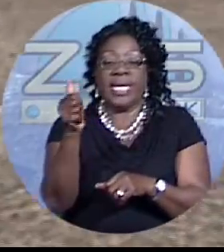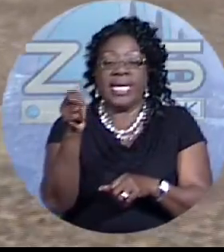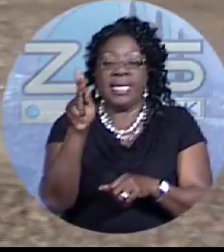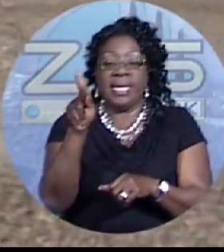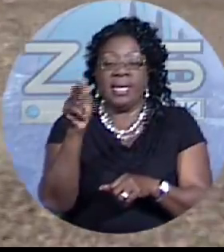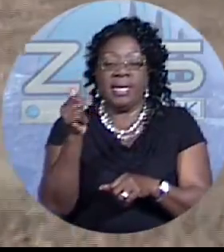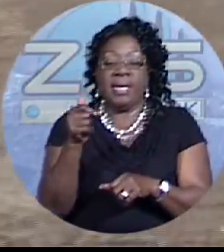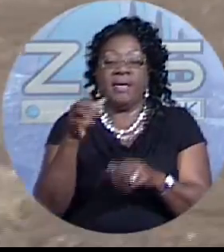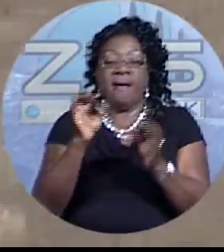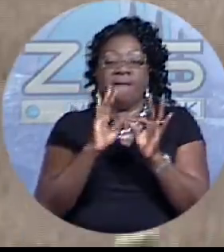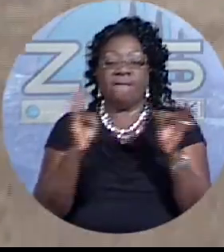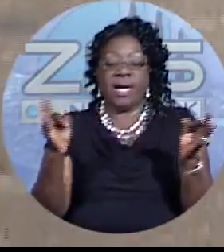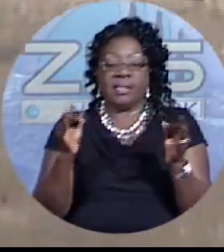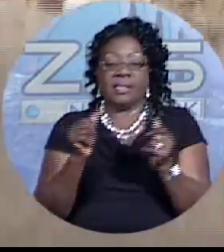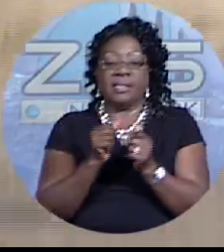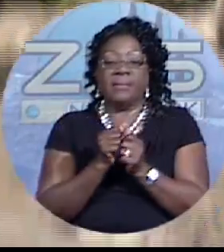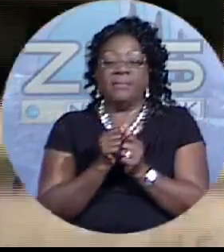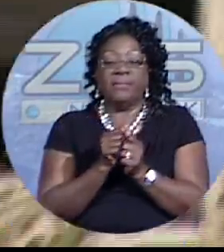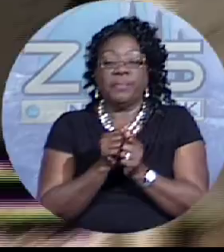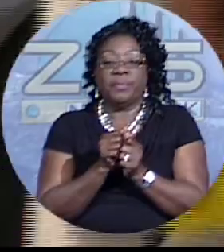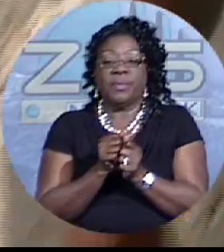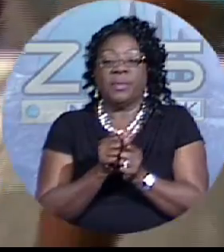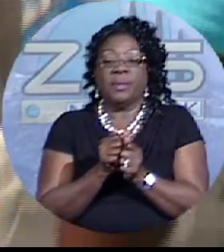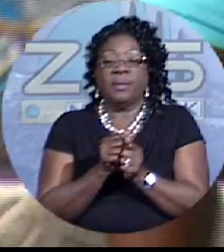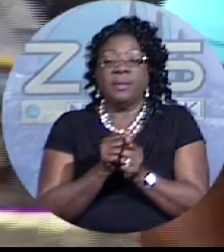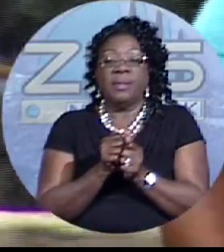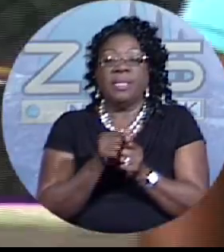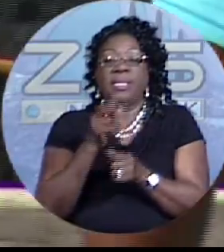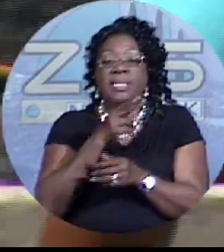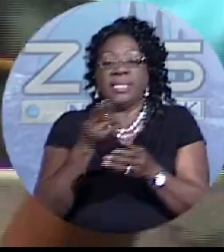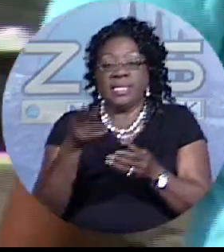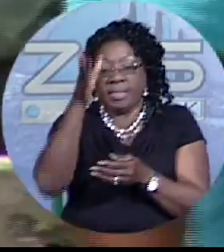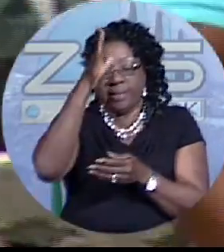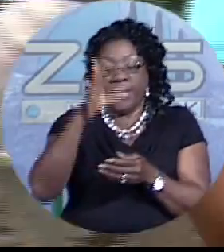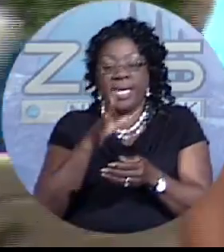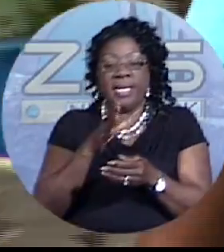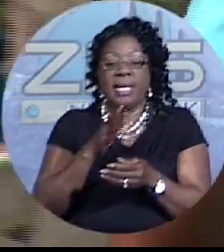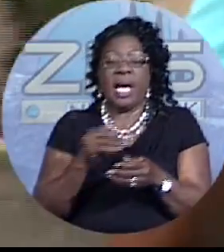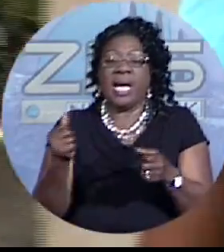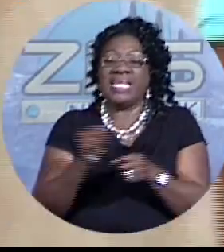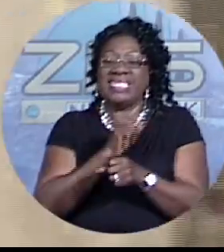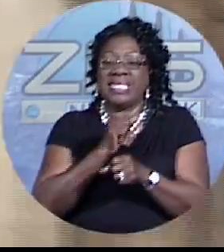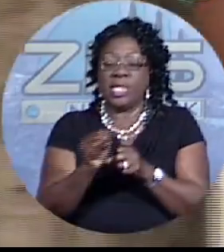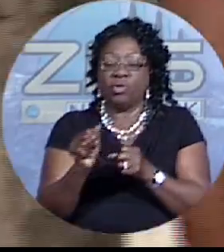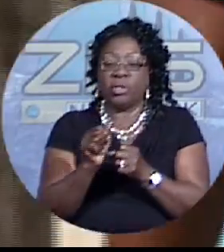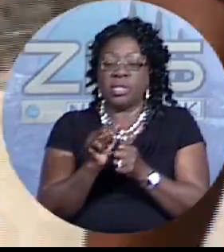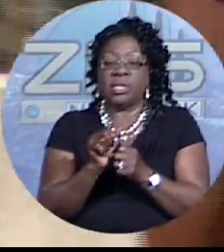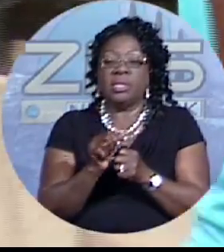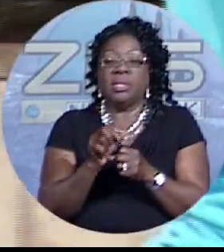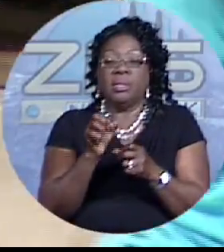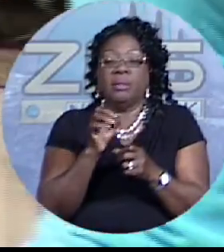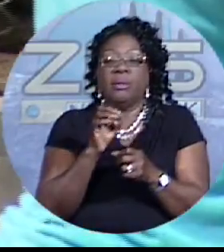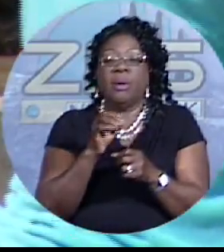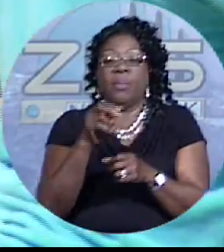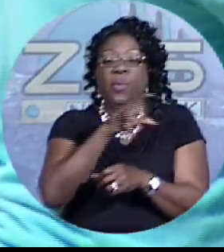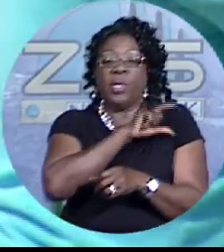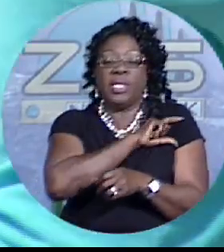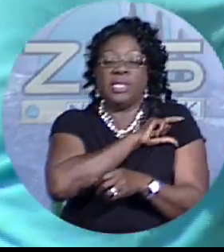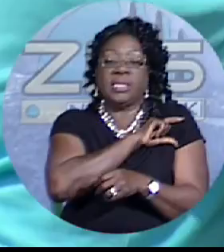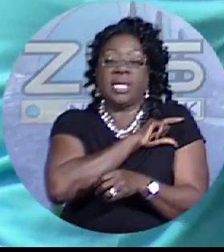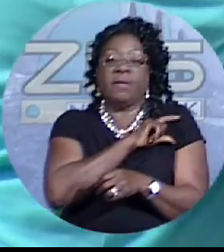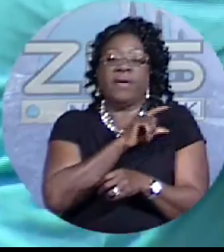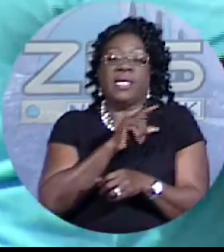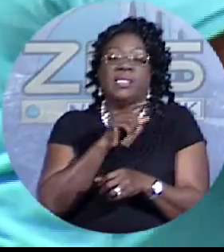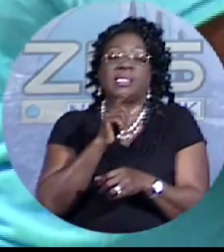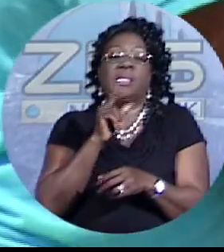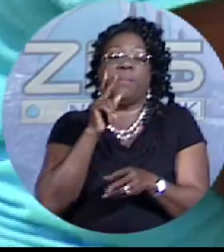slim build, about 5'5" to 5'7" inches tall. These men are considered to be armed and extremely dangerous. Police advise the public